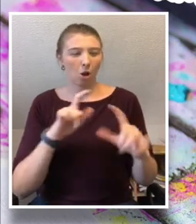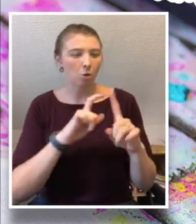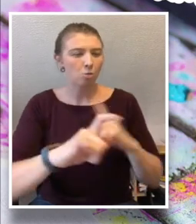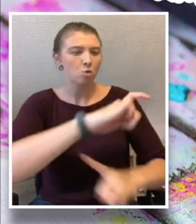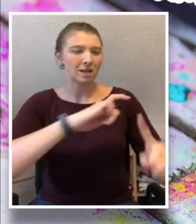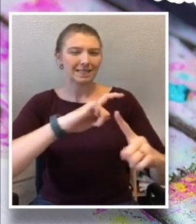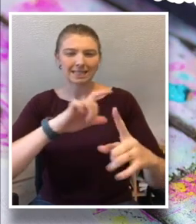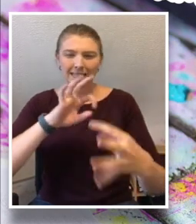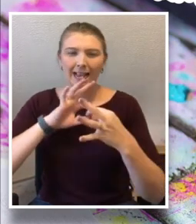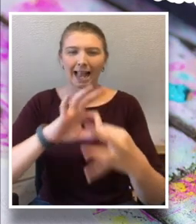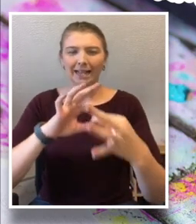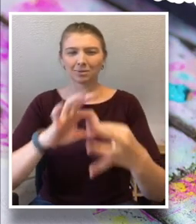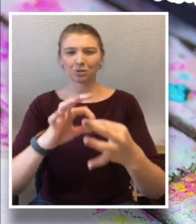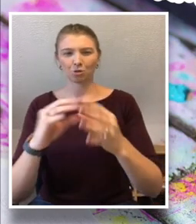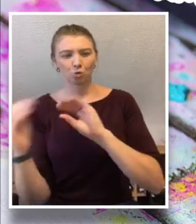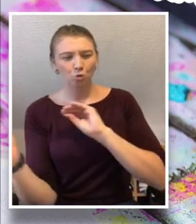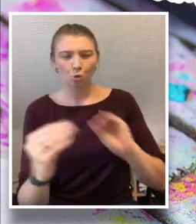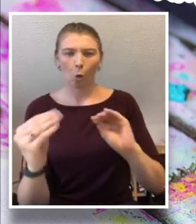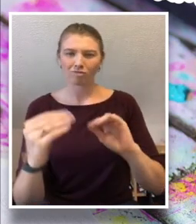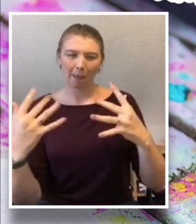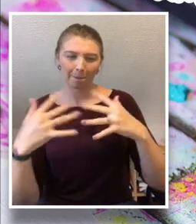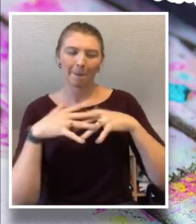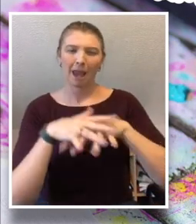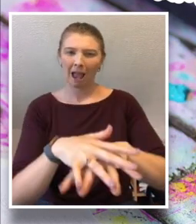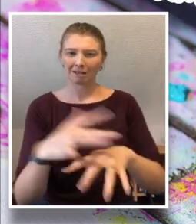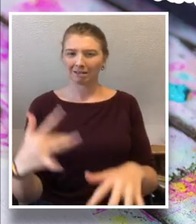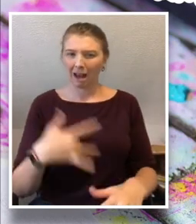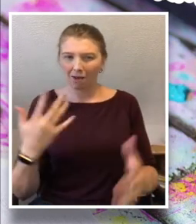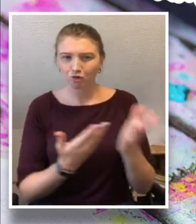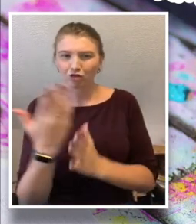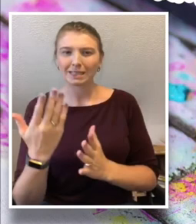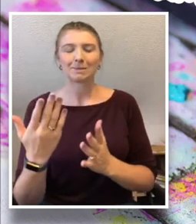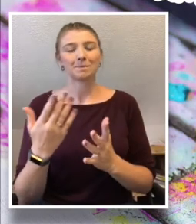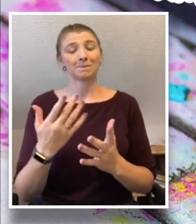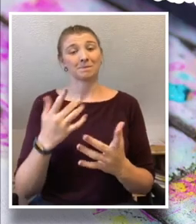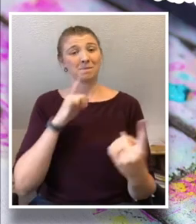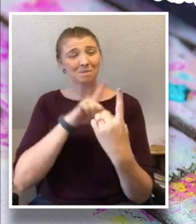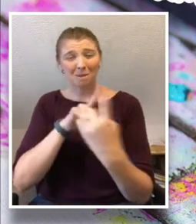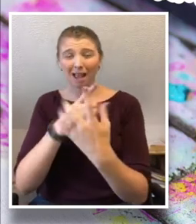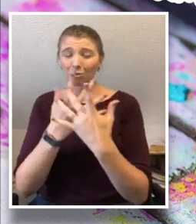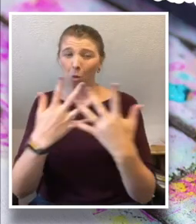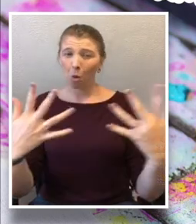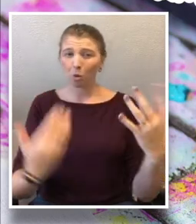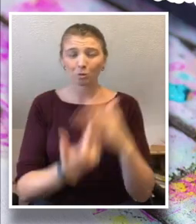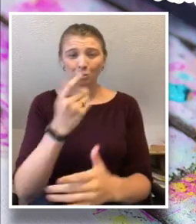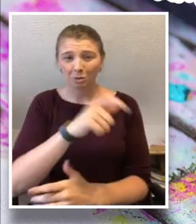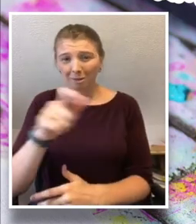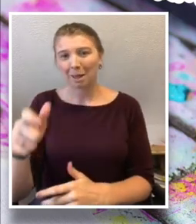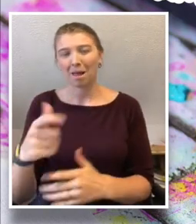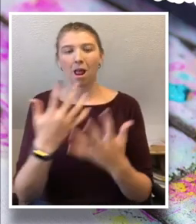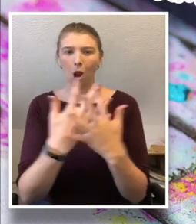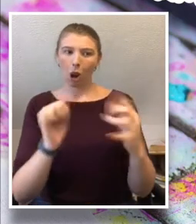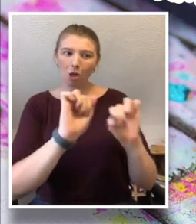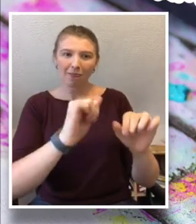community, engagement, tutorials, live streams. We've met so many new people, we've had so many